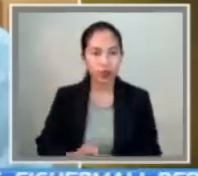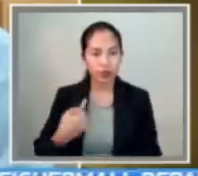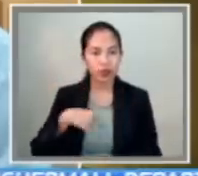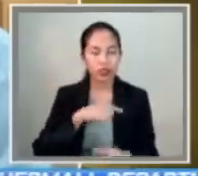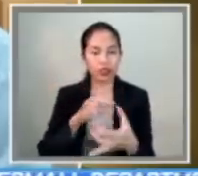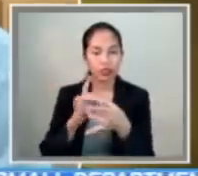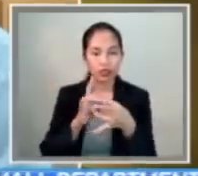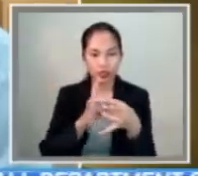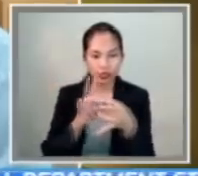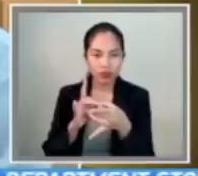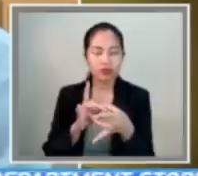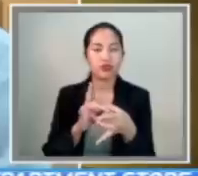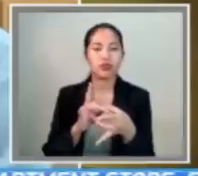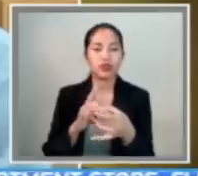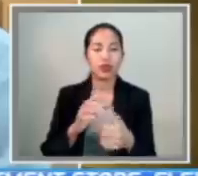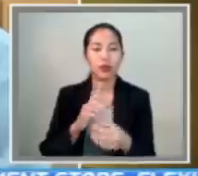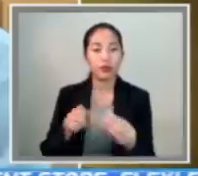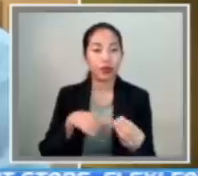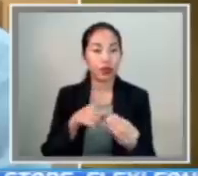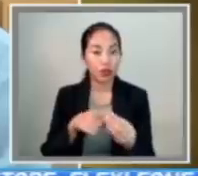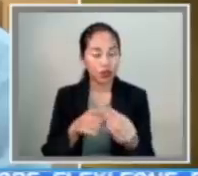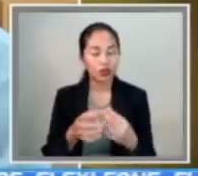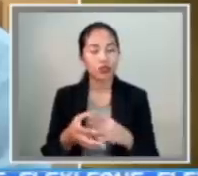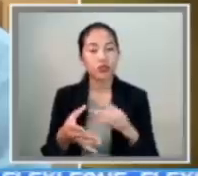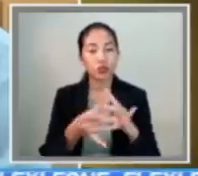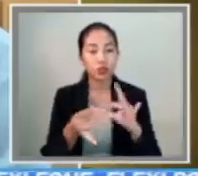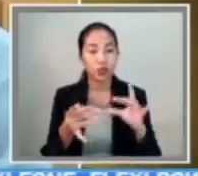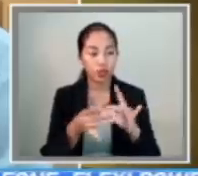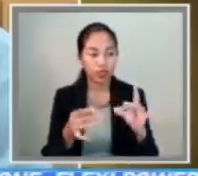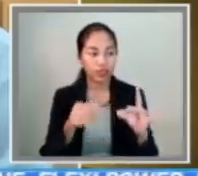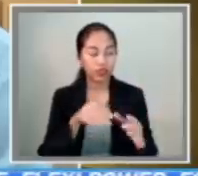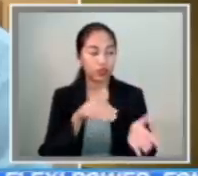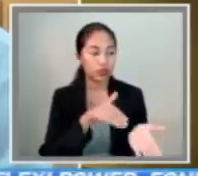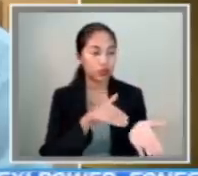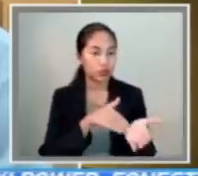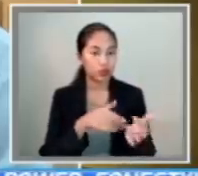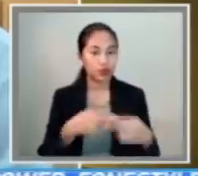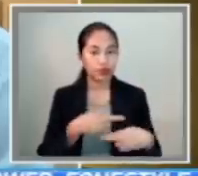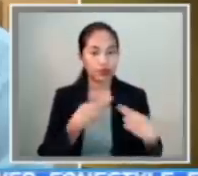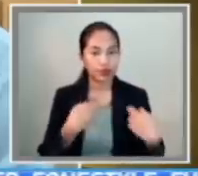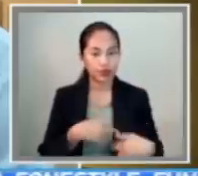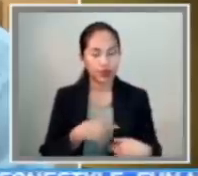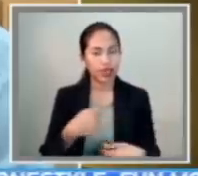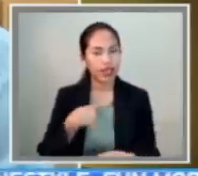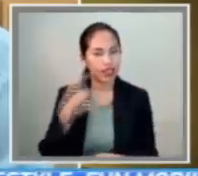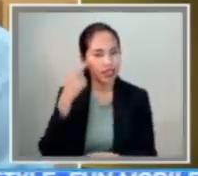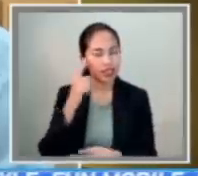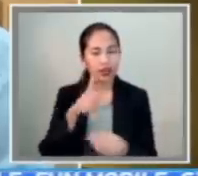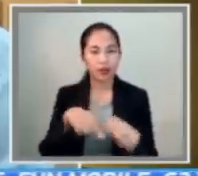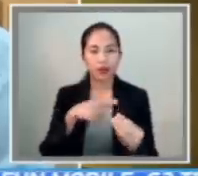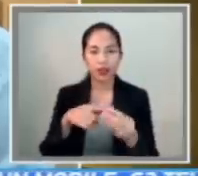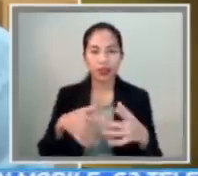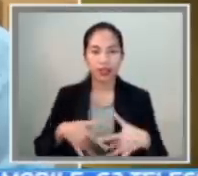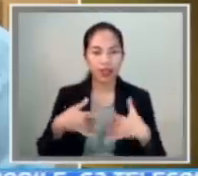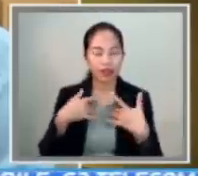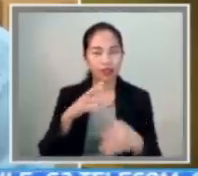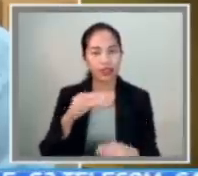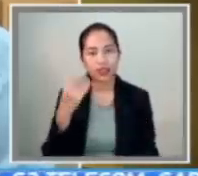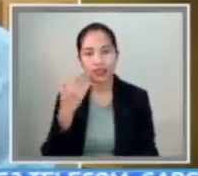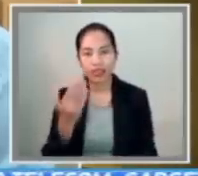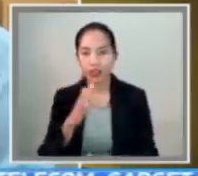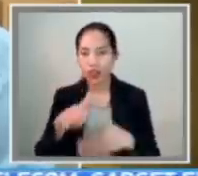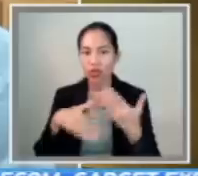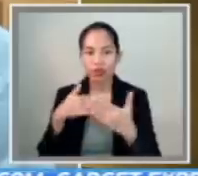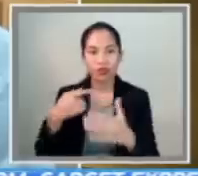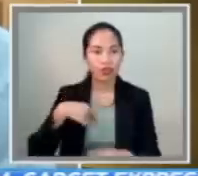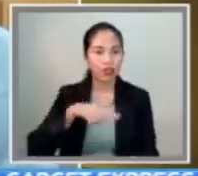being conveyed through the Dr. Romantic series. I think, you know, when it comes to life and death, all of us as human beings, there's just so much